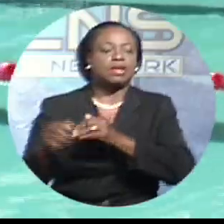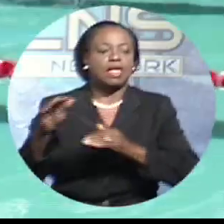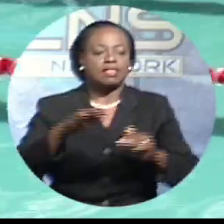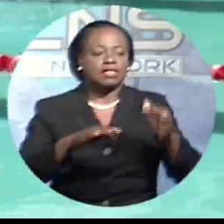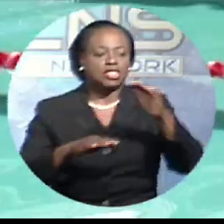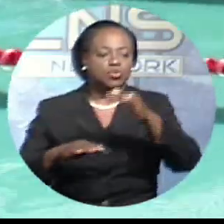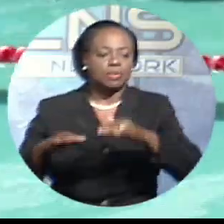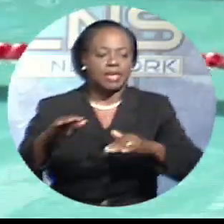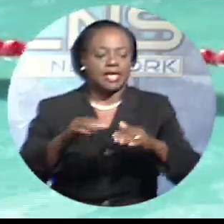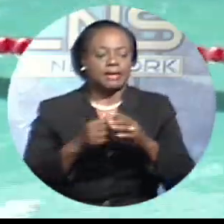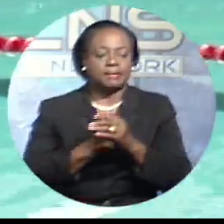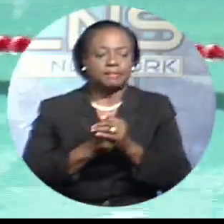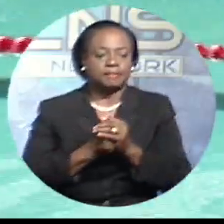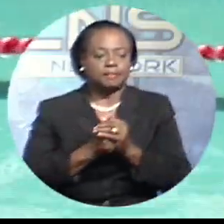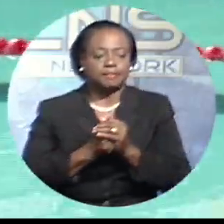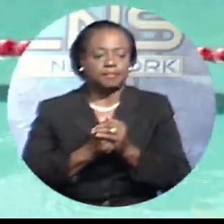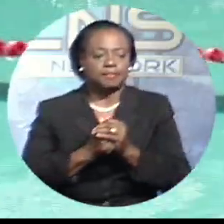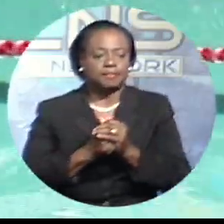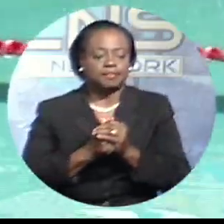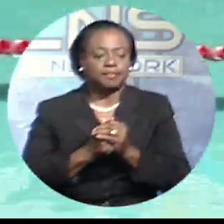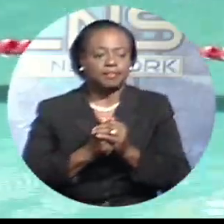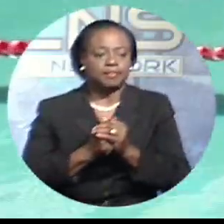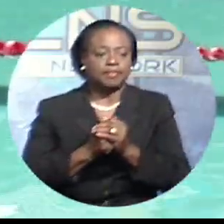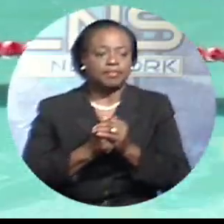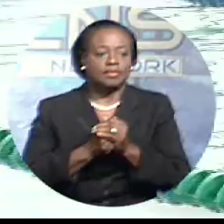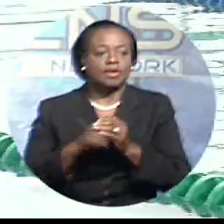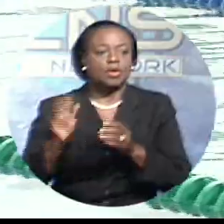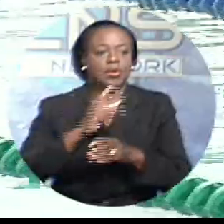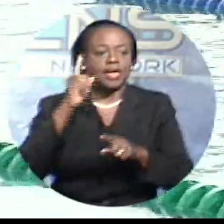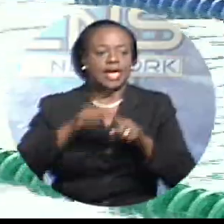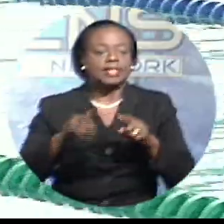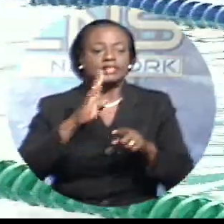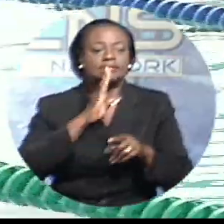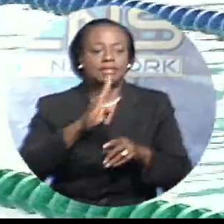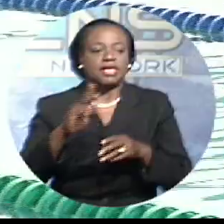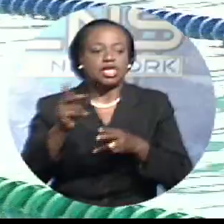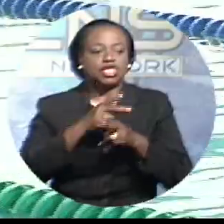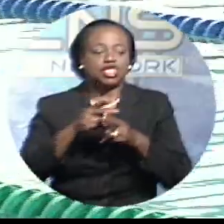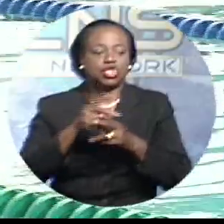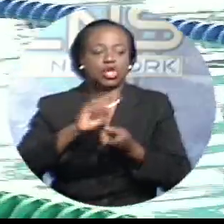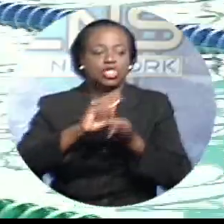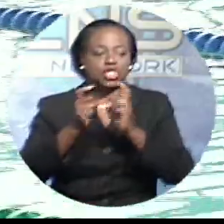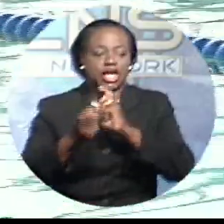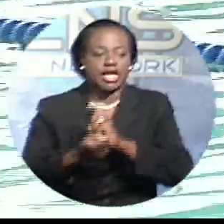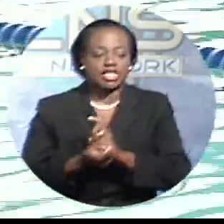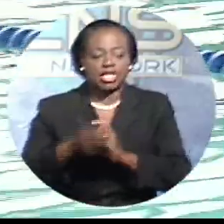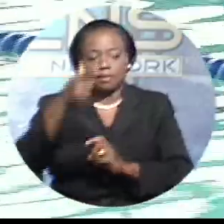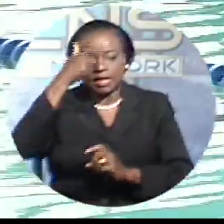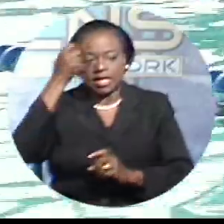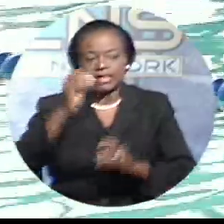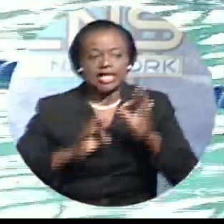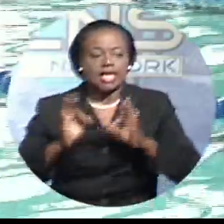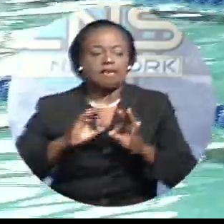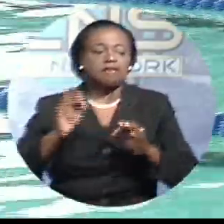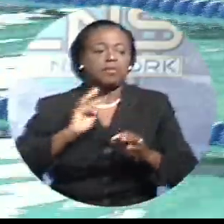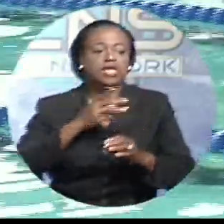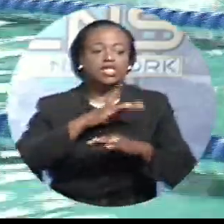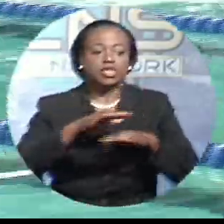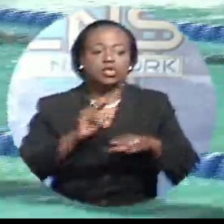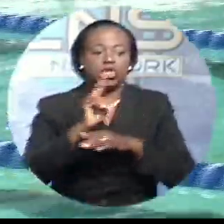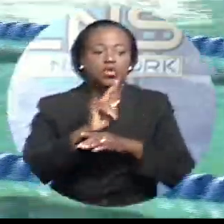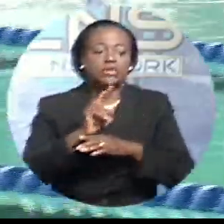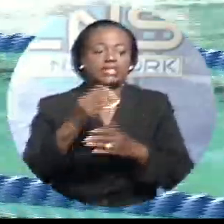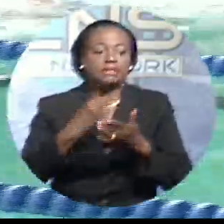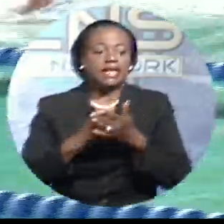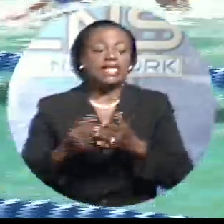the swimmers or the athletes should not be shortchanged, because if we don't spend the money today in developing young people, unfortunately, we'll have to pay it later